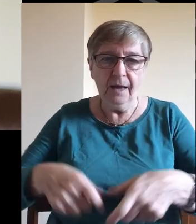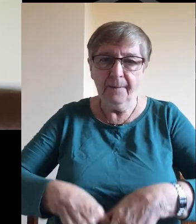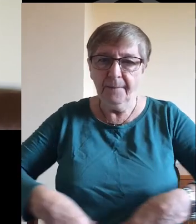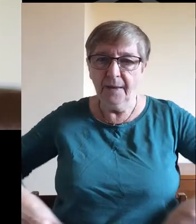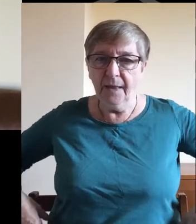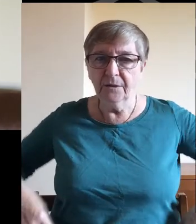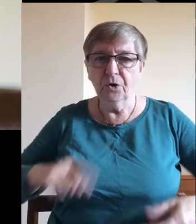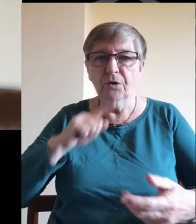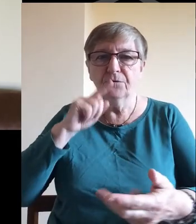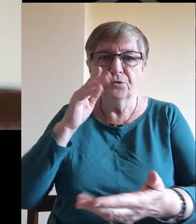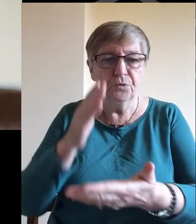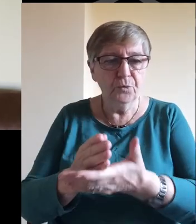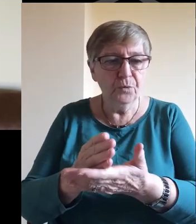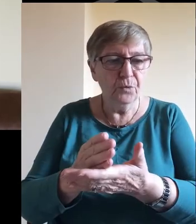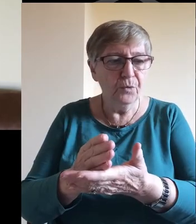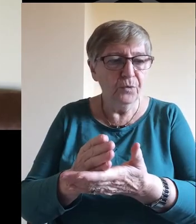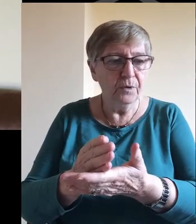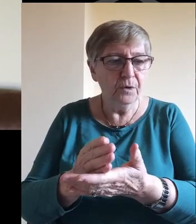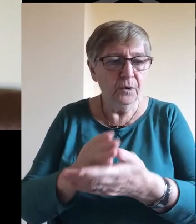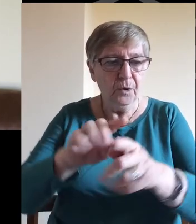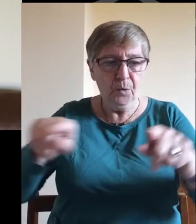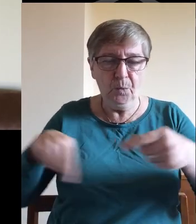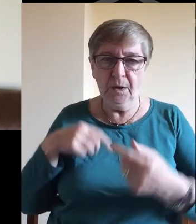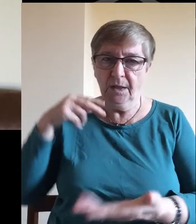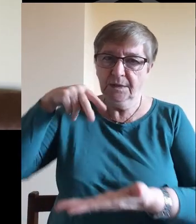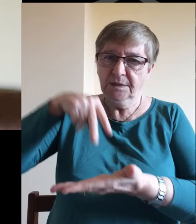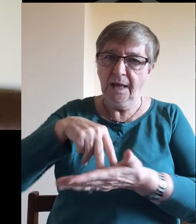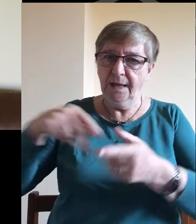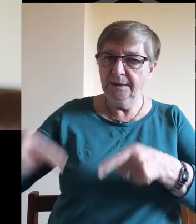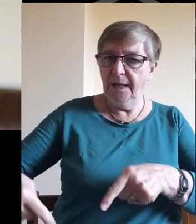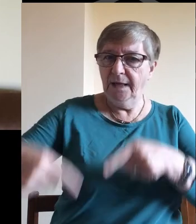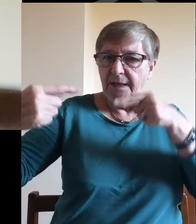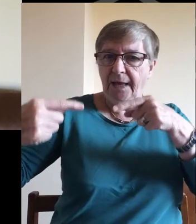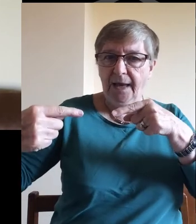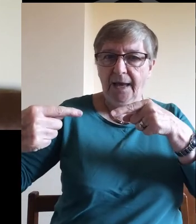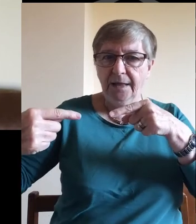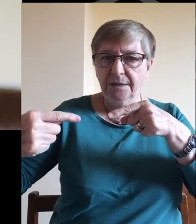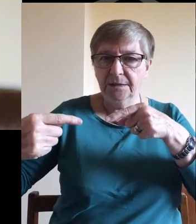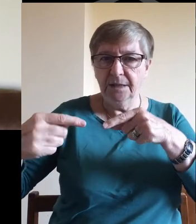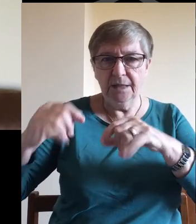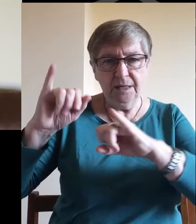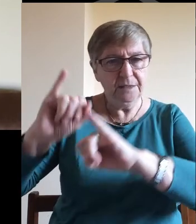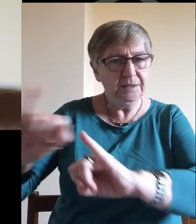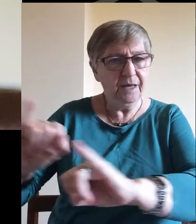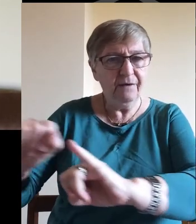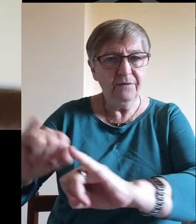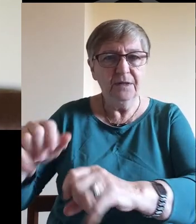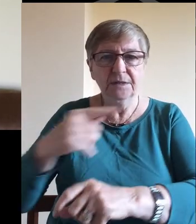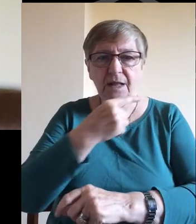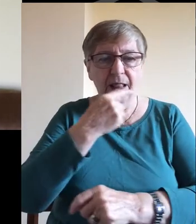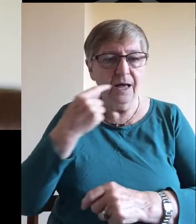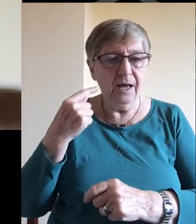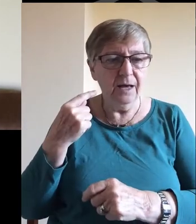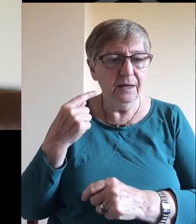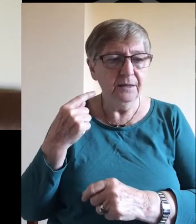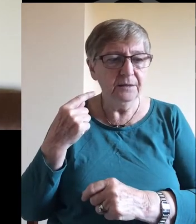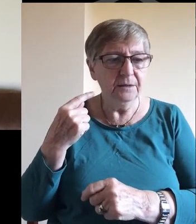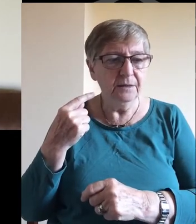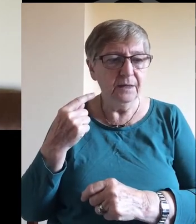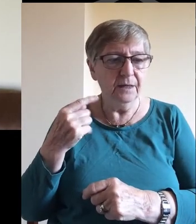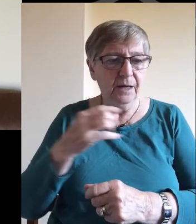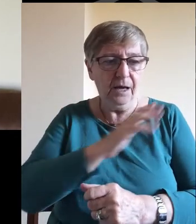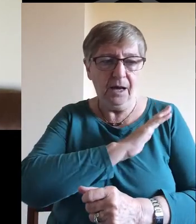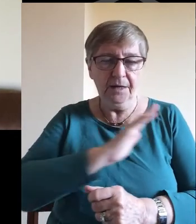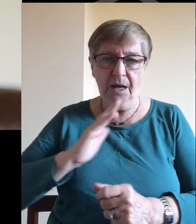and belt of truth, we'll stand against the devil's lies.